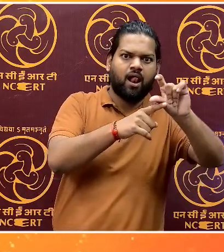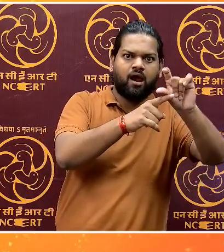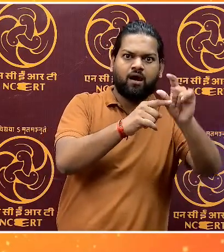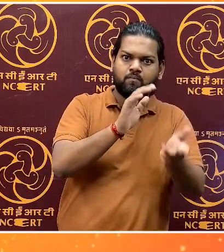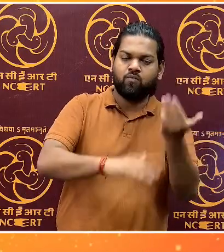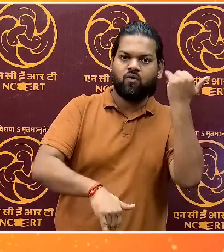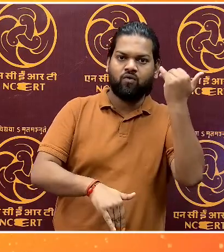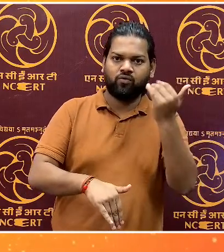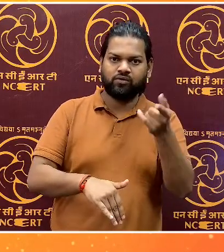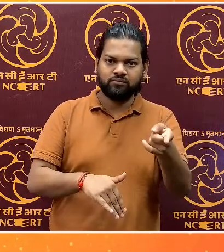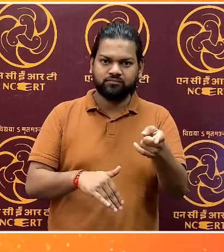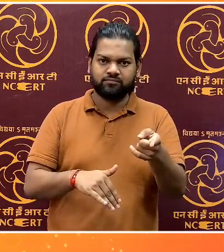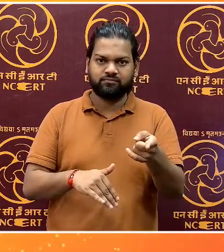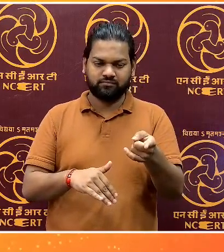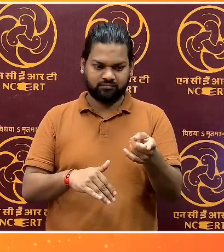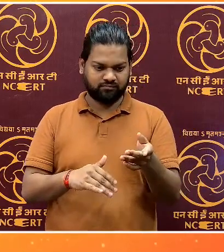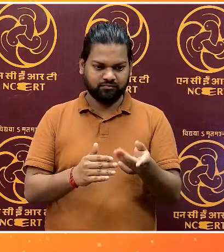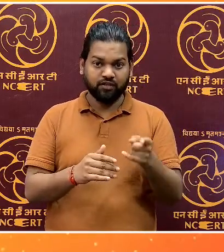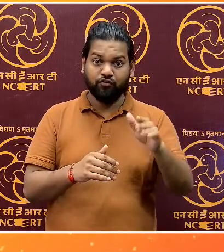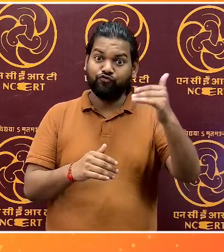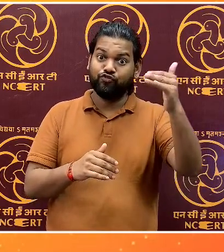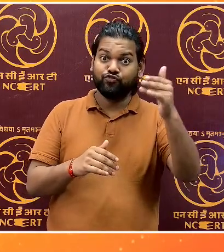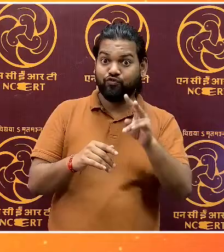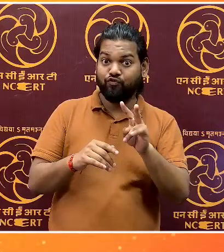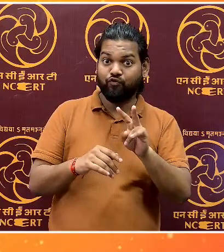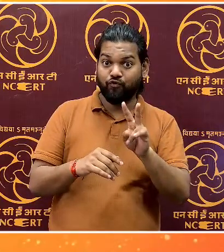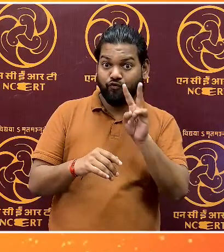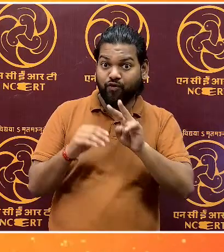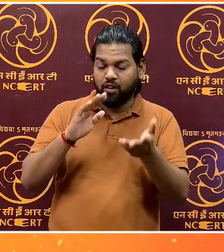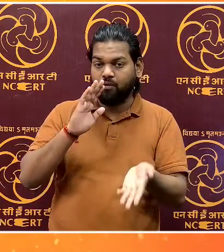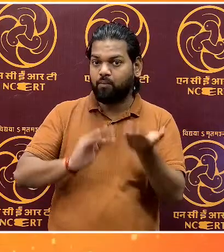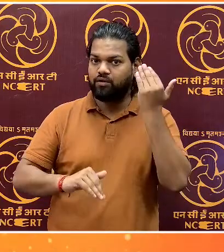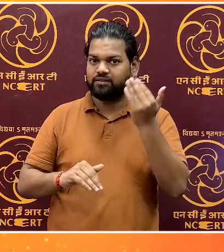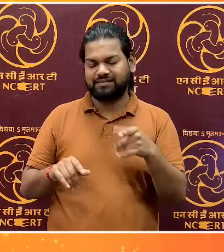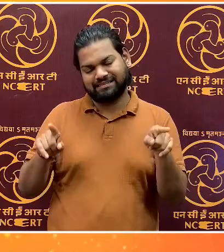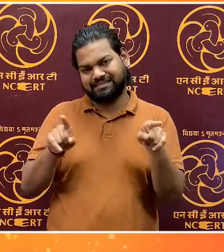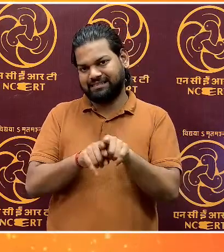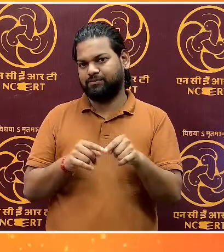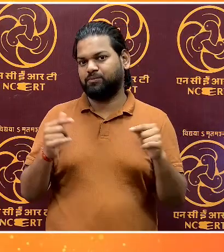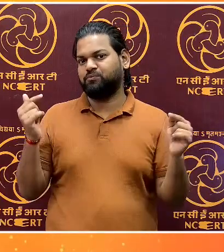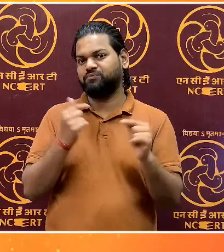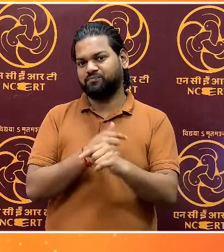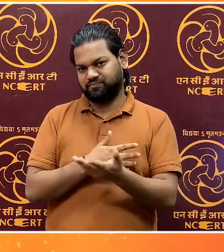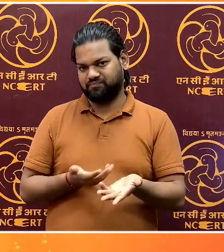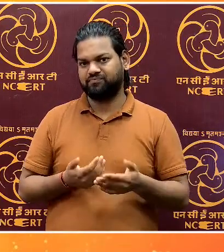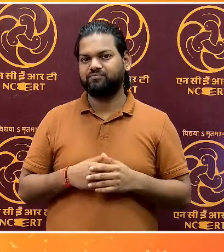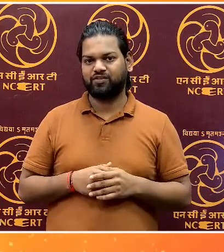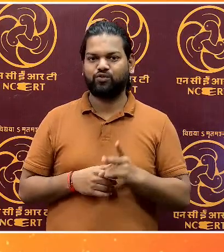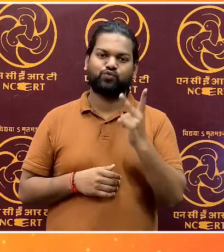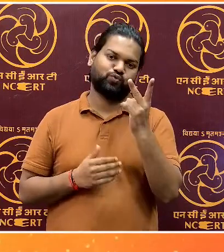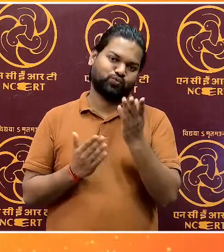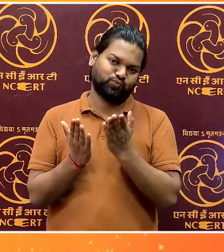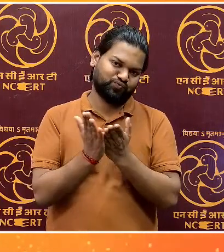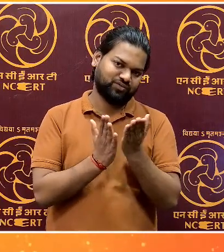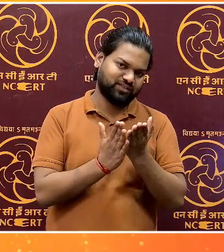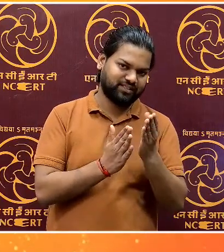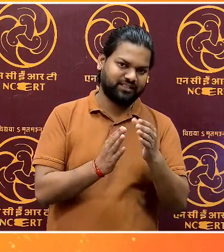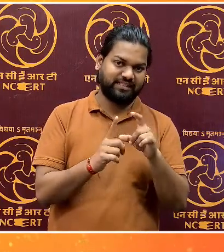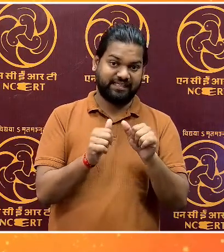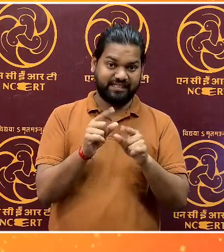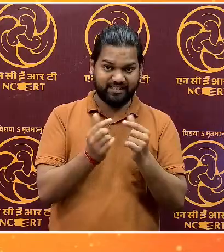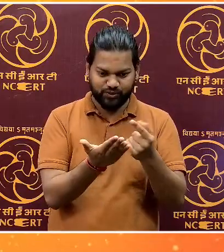interest rate, higher will be the future value and vice versa. So again, there are two cases that are represented